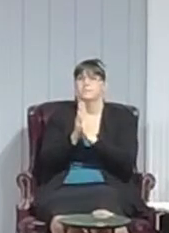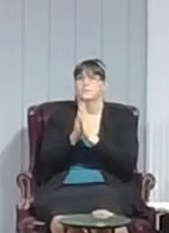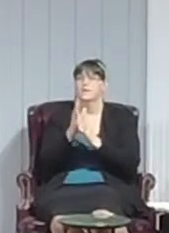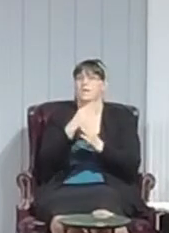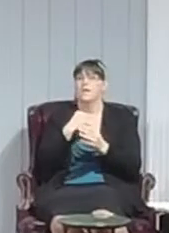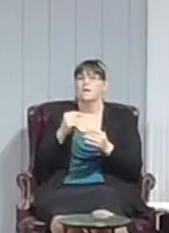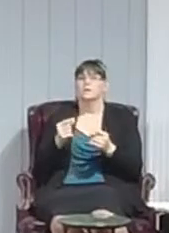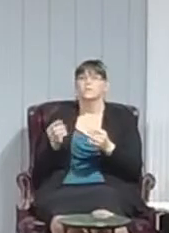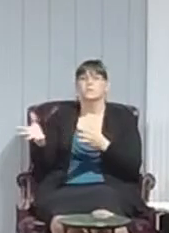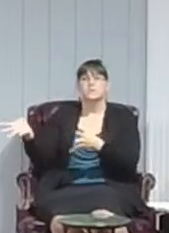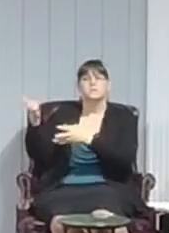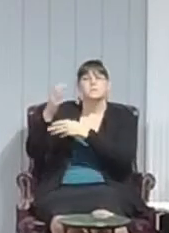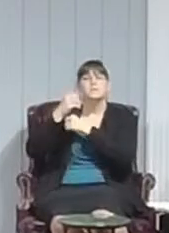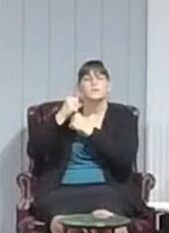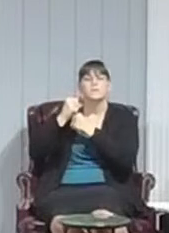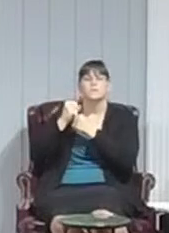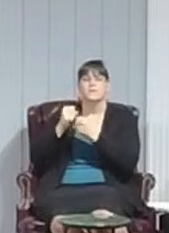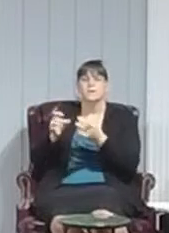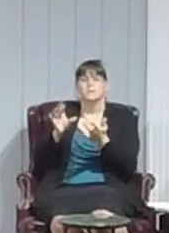and you get a specific answer.